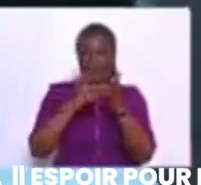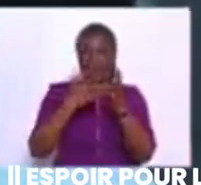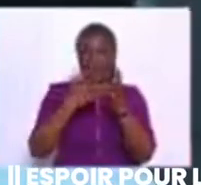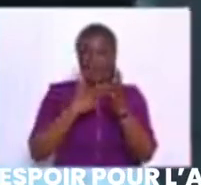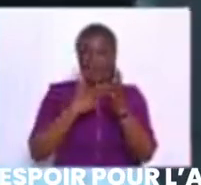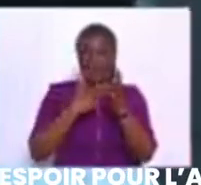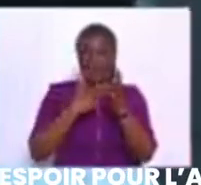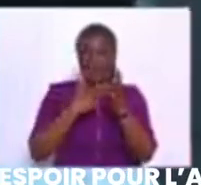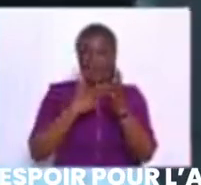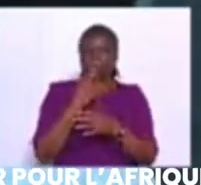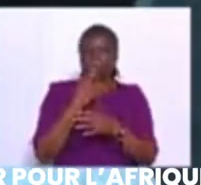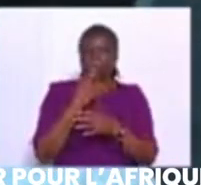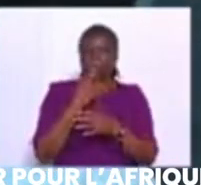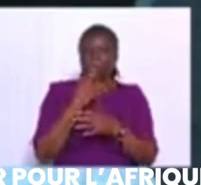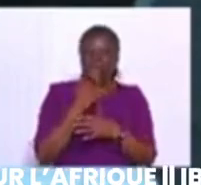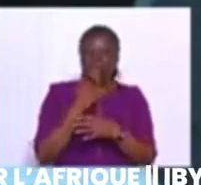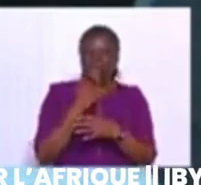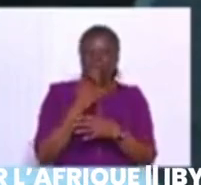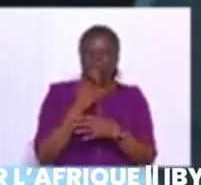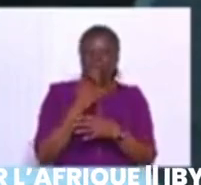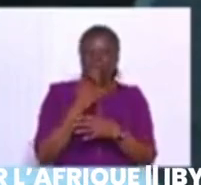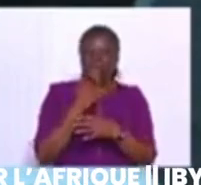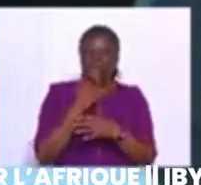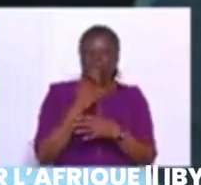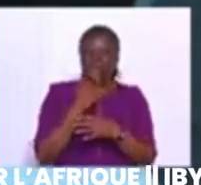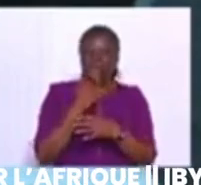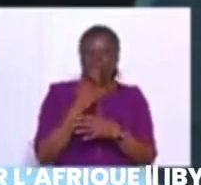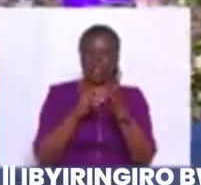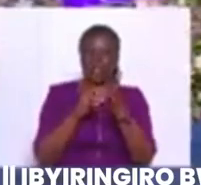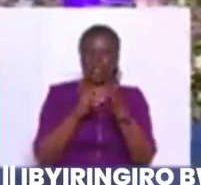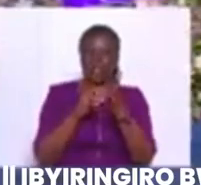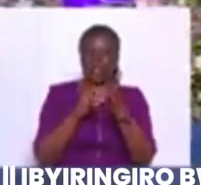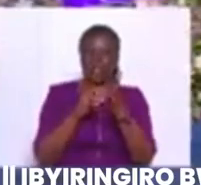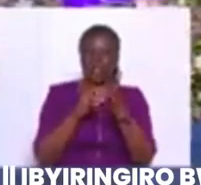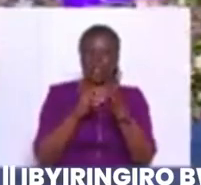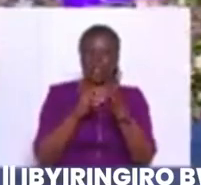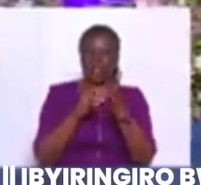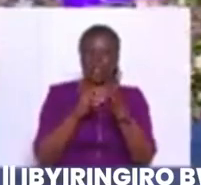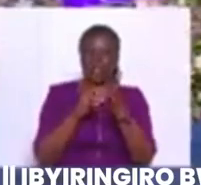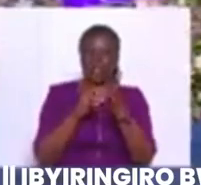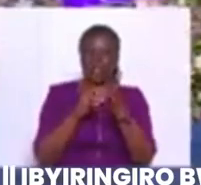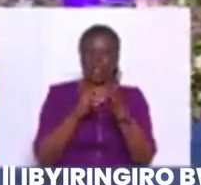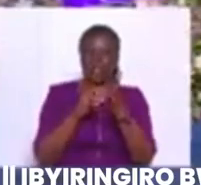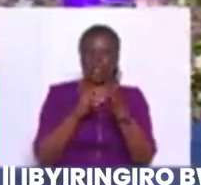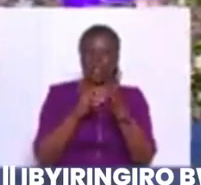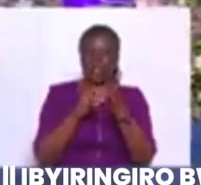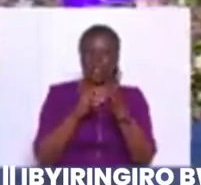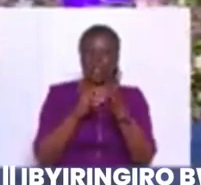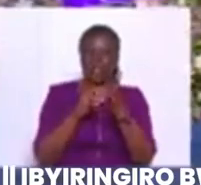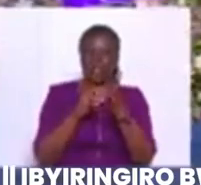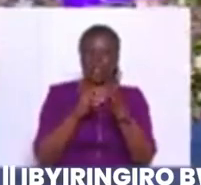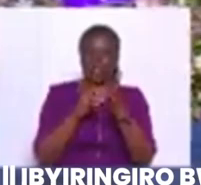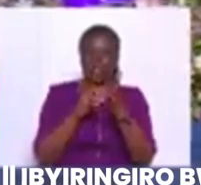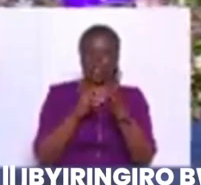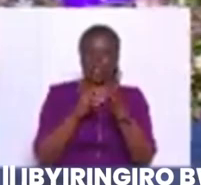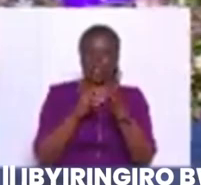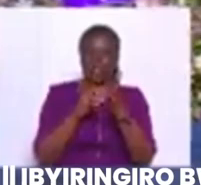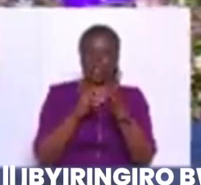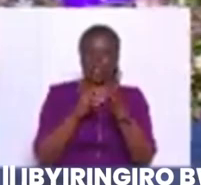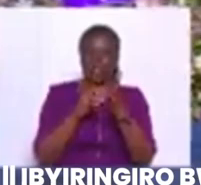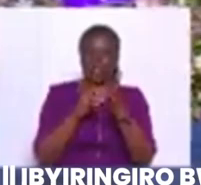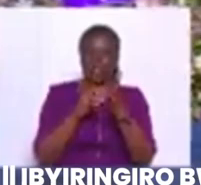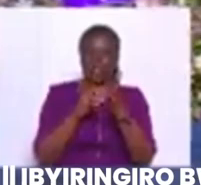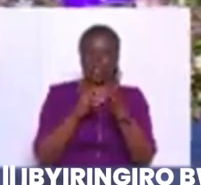right. Sister Finley was telling us about all the junk food. All of that junk which is rapidly high in